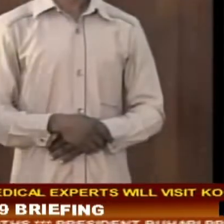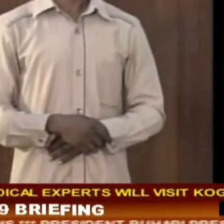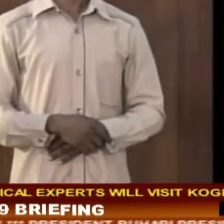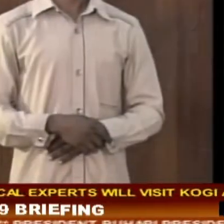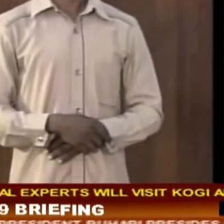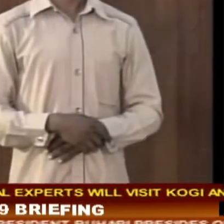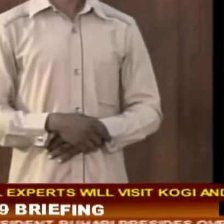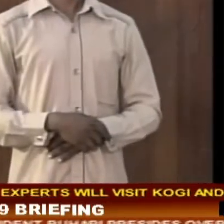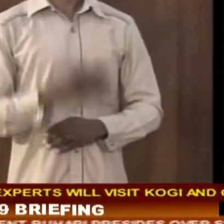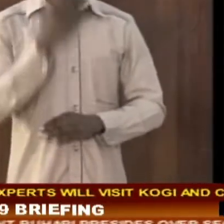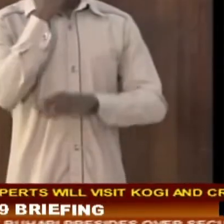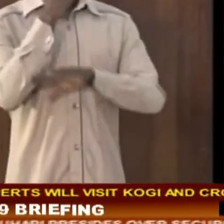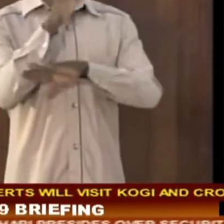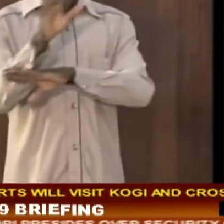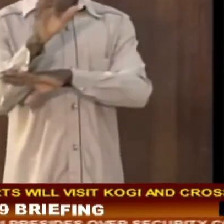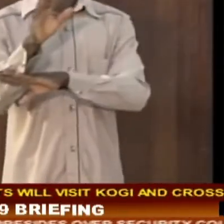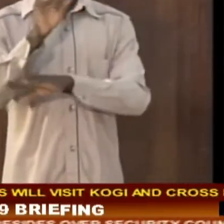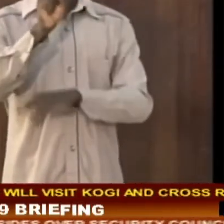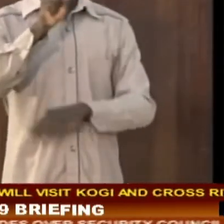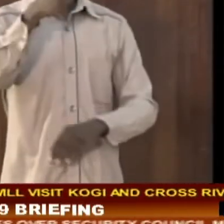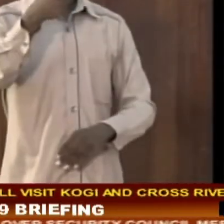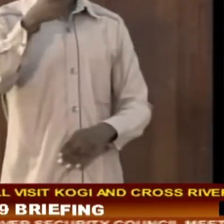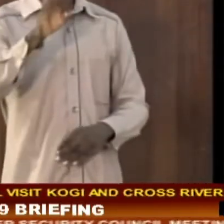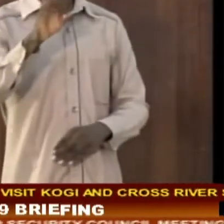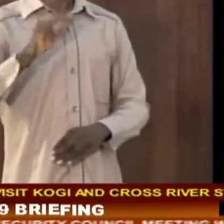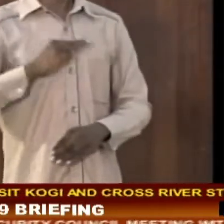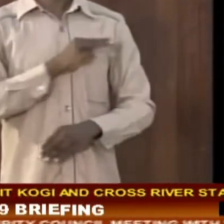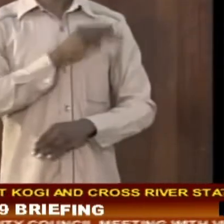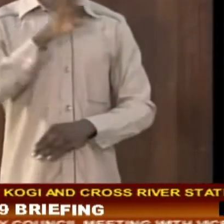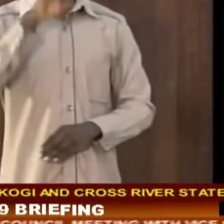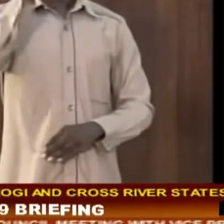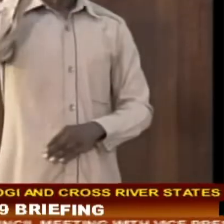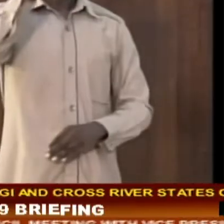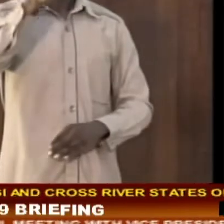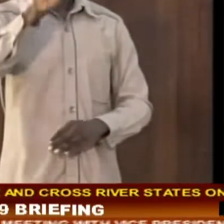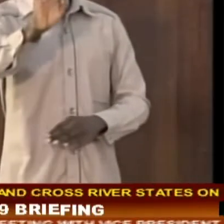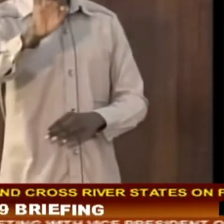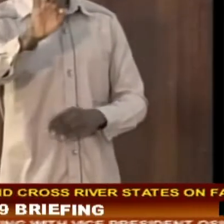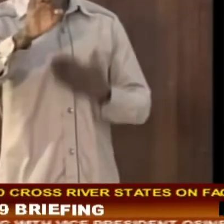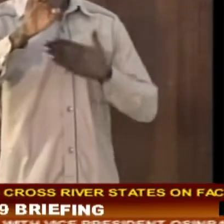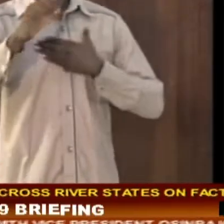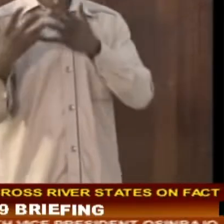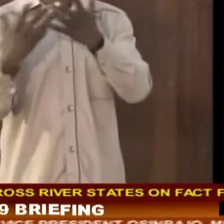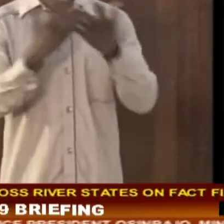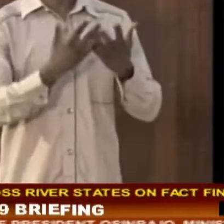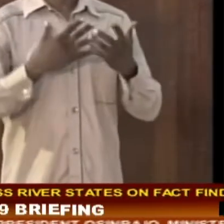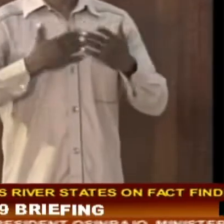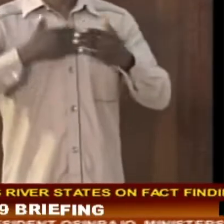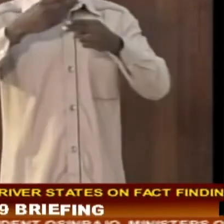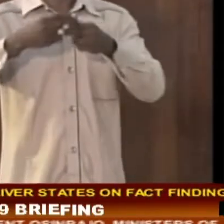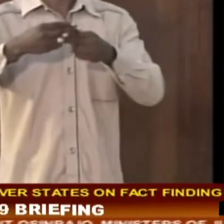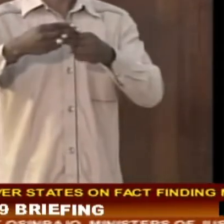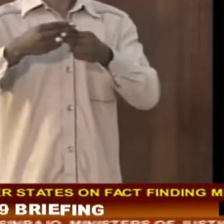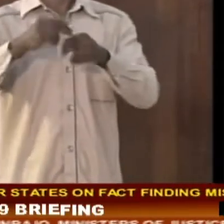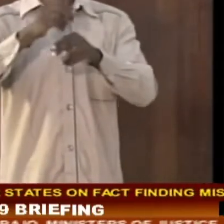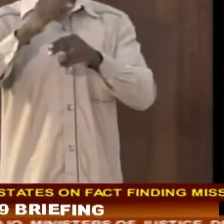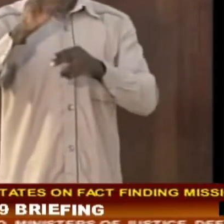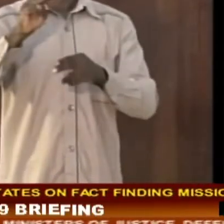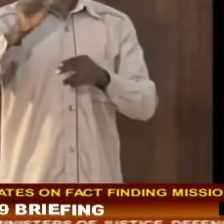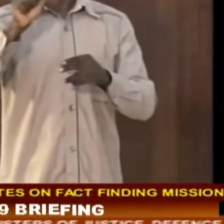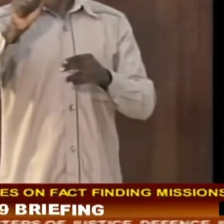you good afternoon usgf members of the PTF my colleagues my name is Muhammed Sal nazif I work for voice